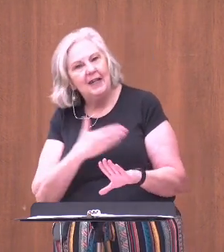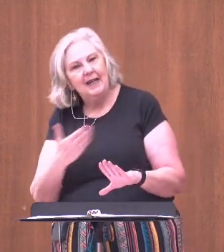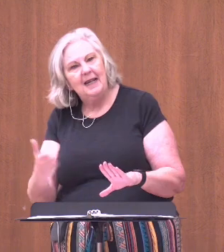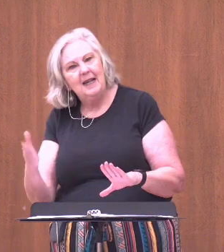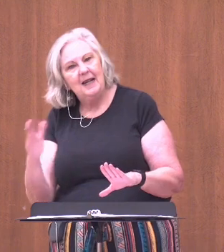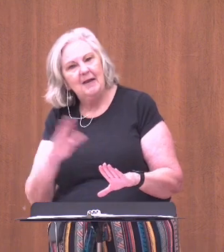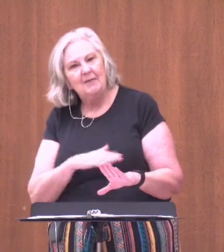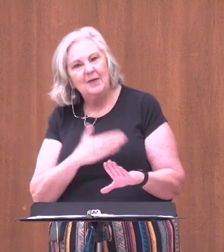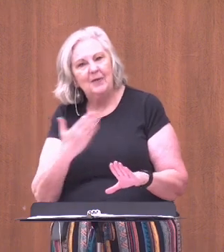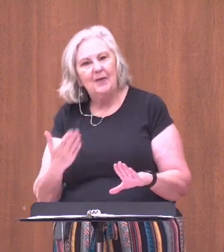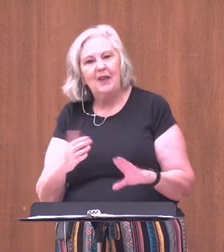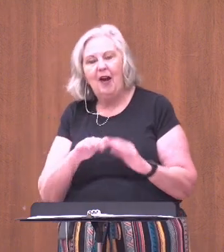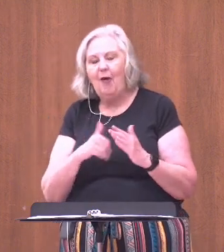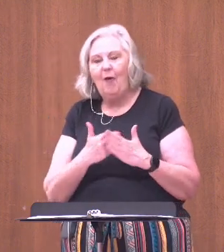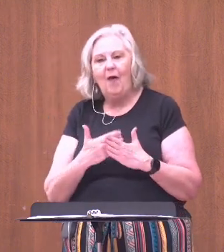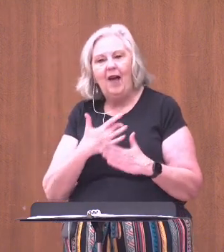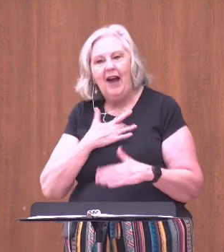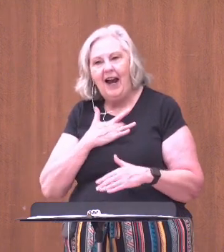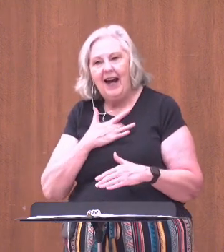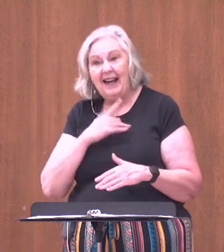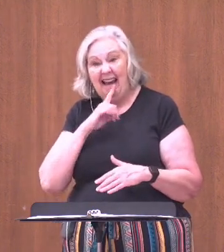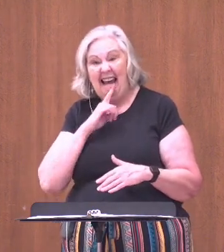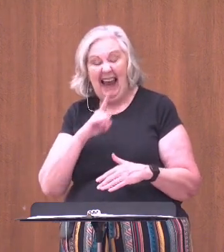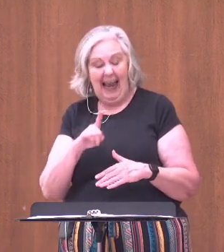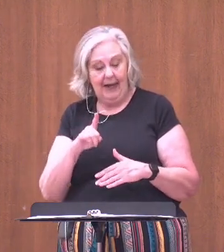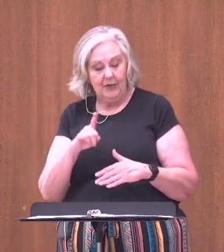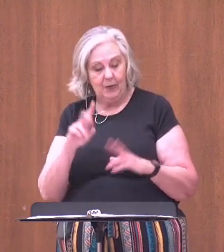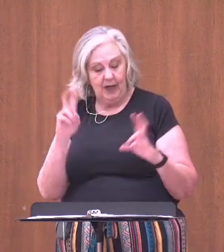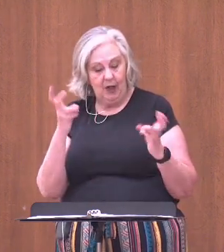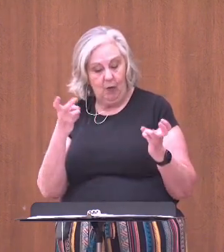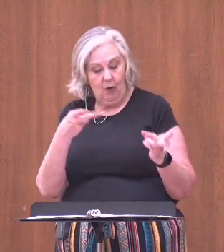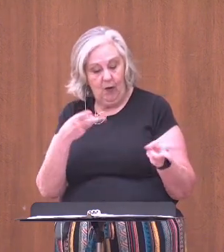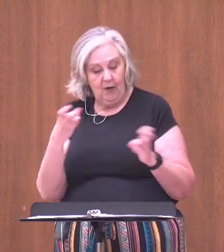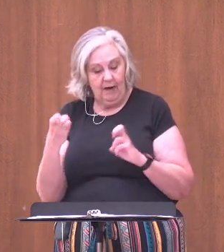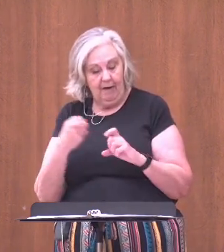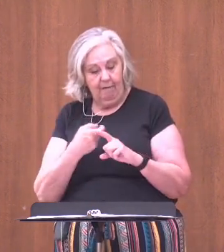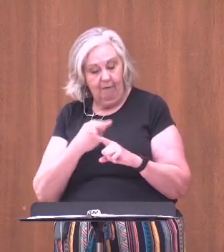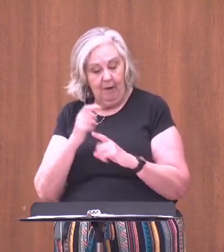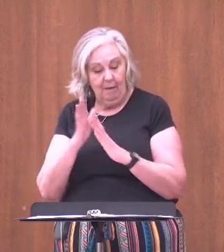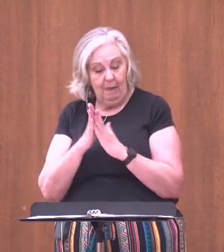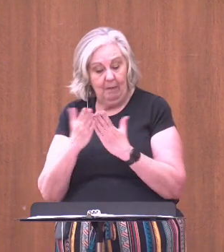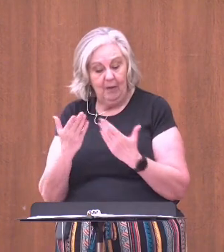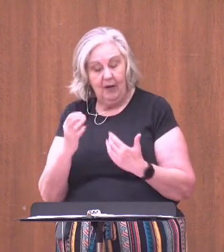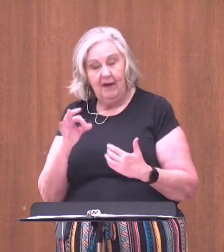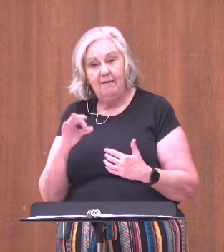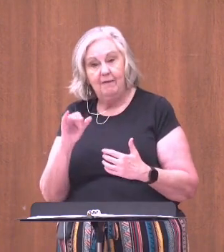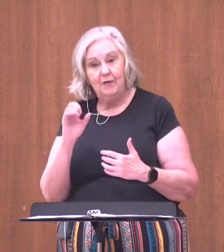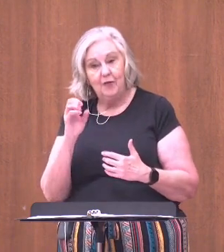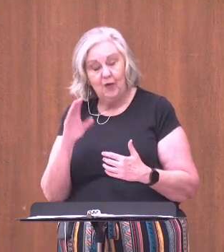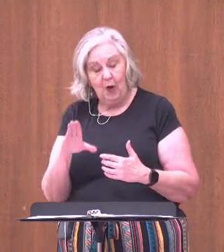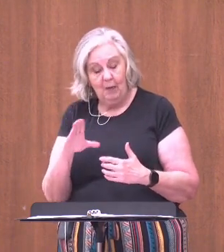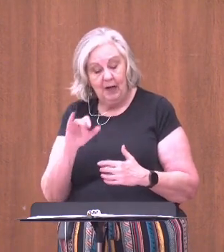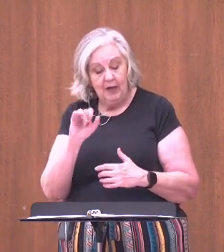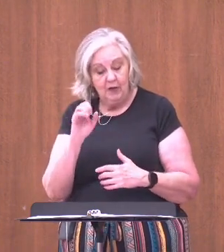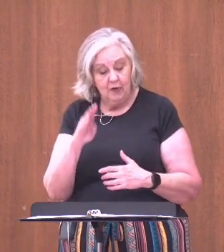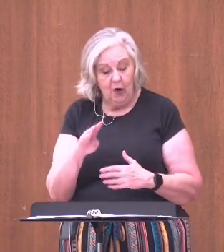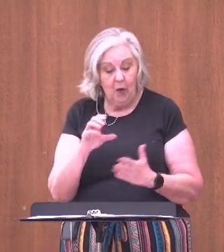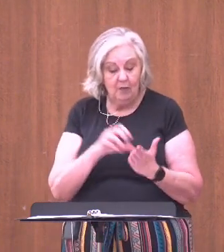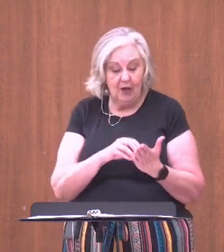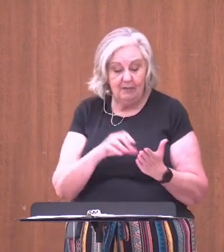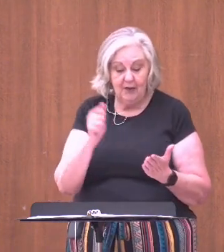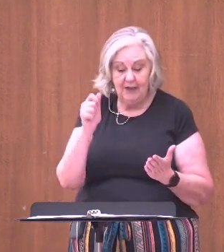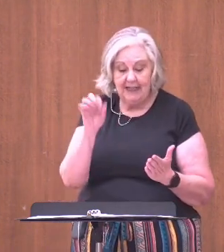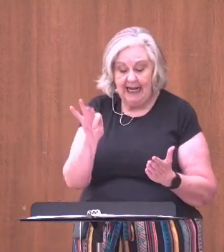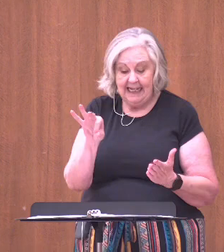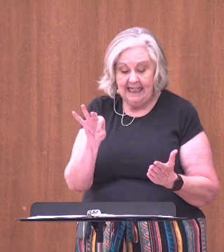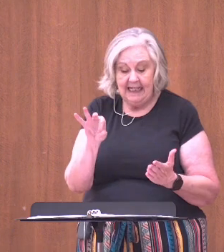sing with our whole heart actually is a quote from the book of Job? In Job chapter 19,